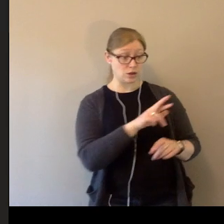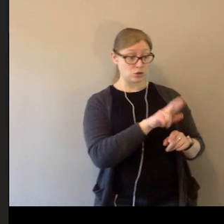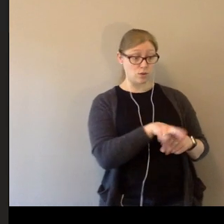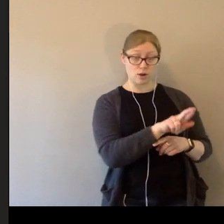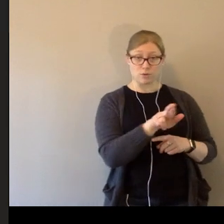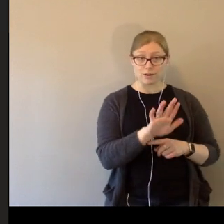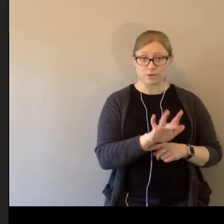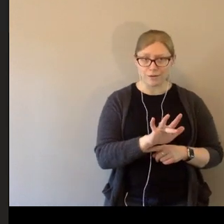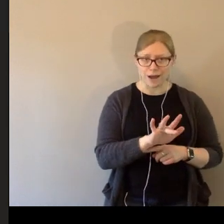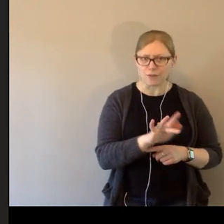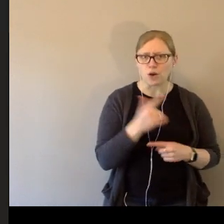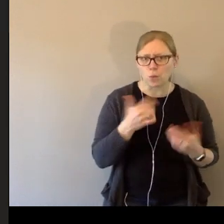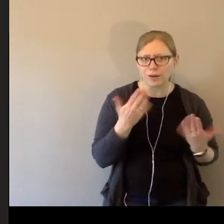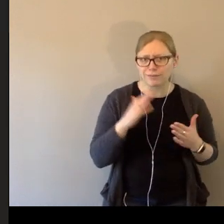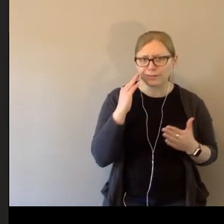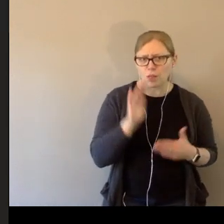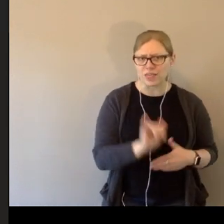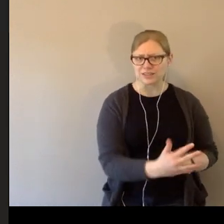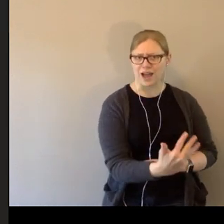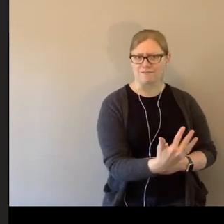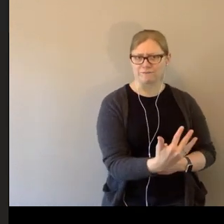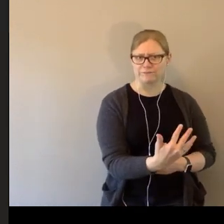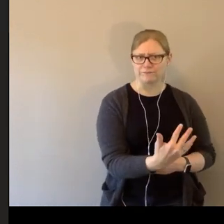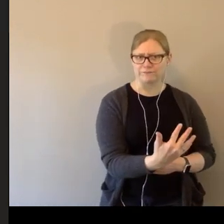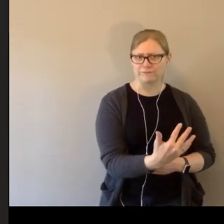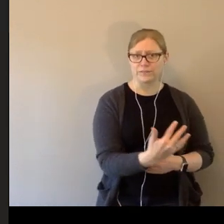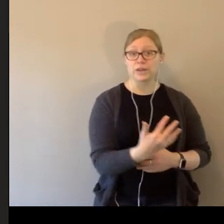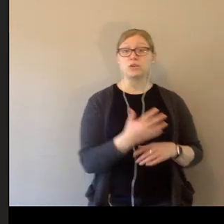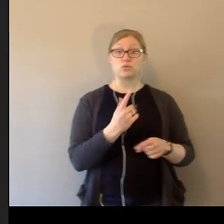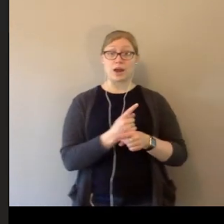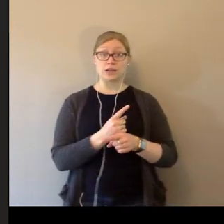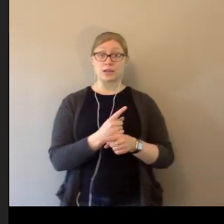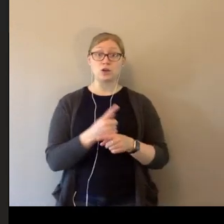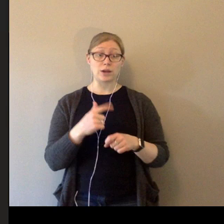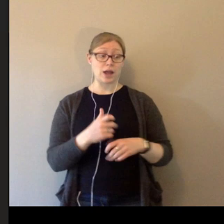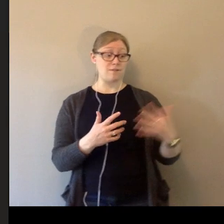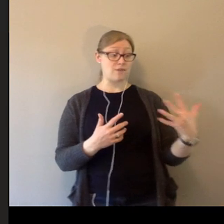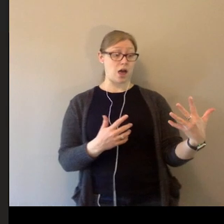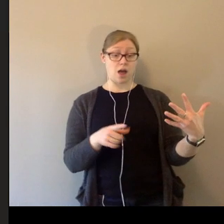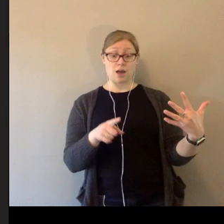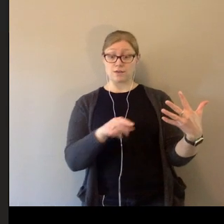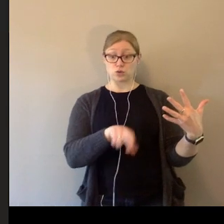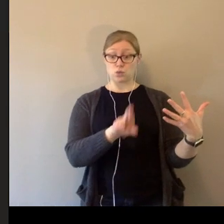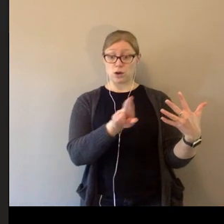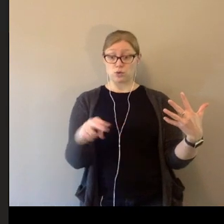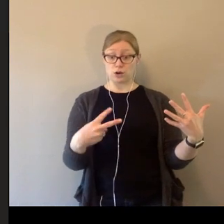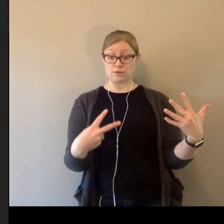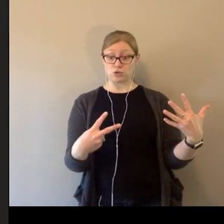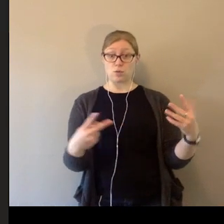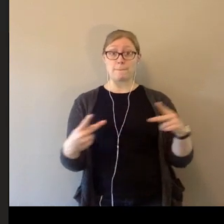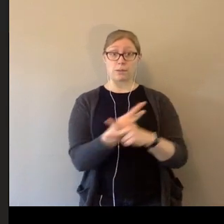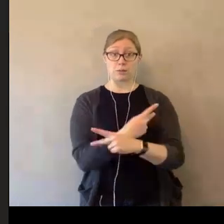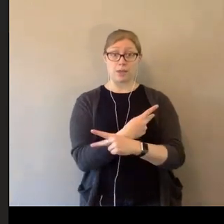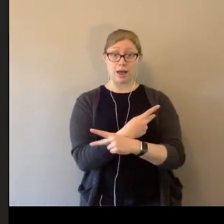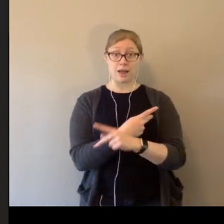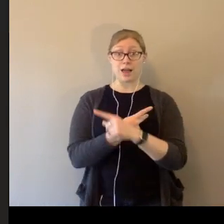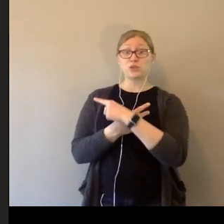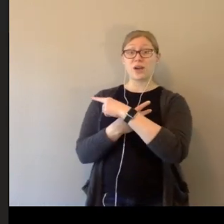my new way to write the square root of 50 is 5 times the square root of 2. And this is the simplified